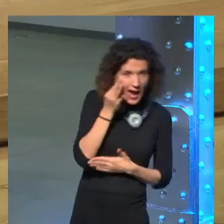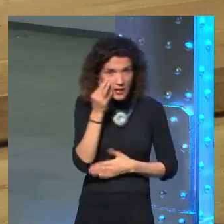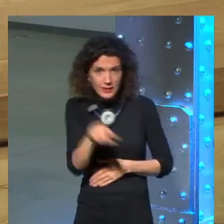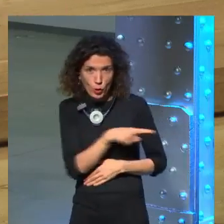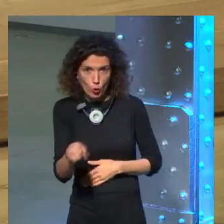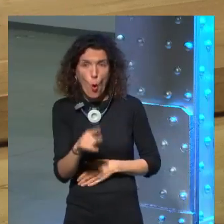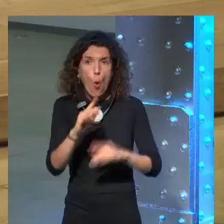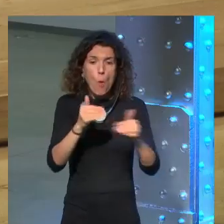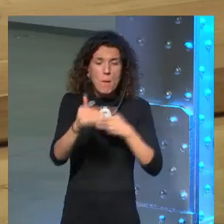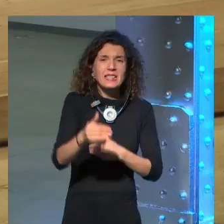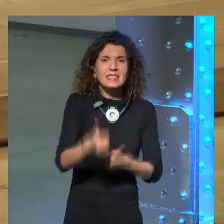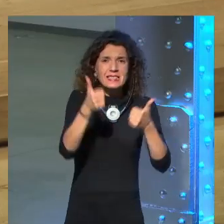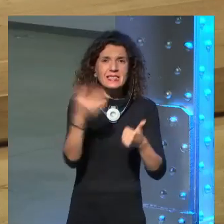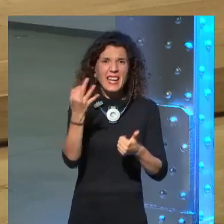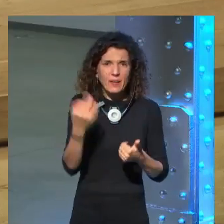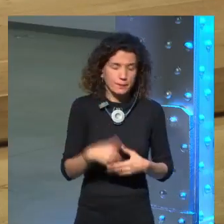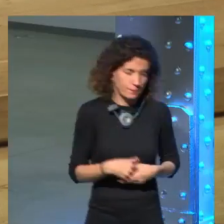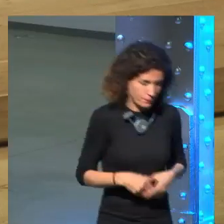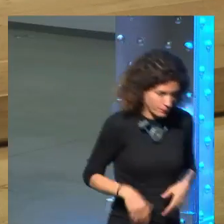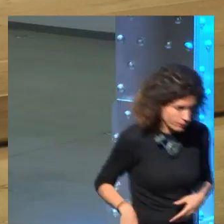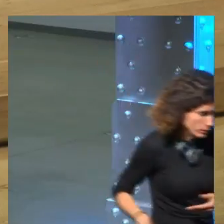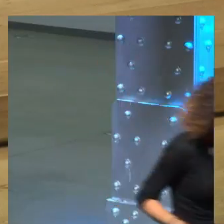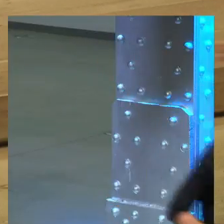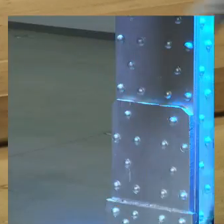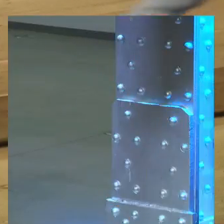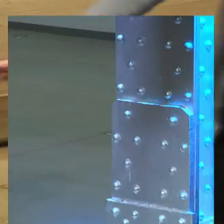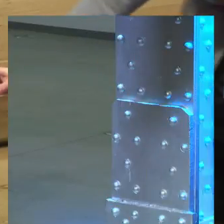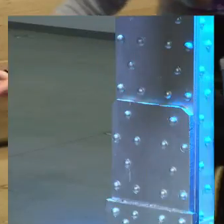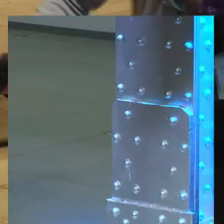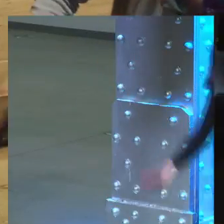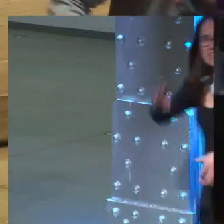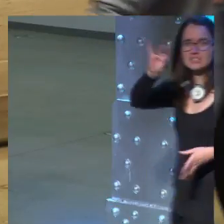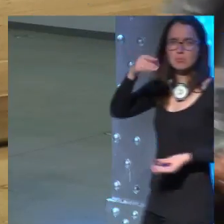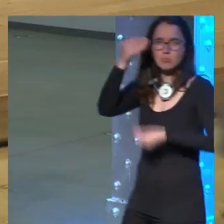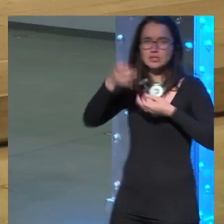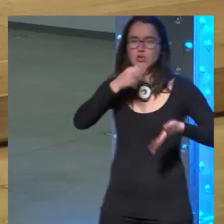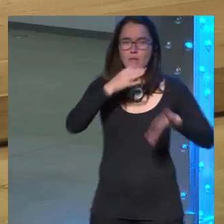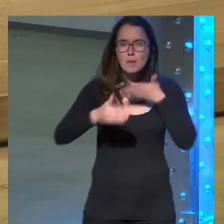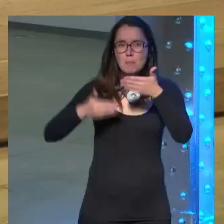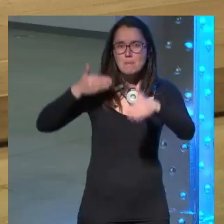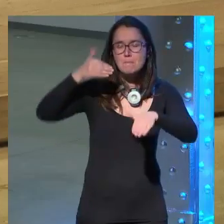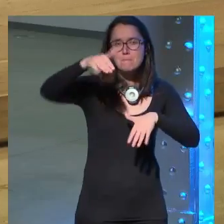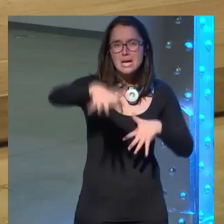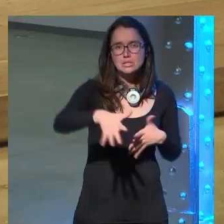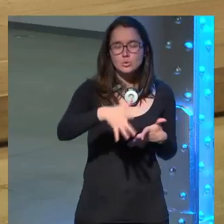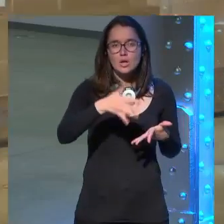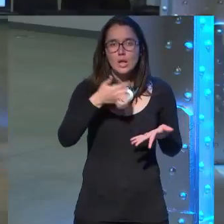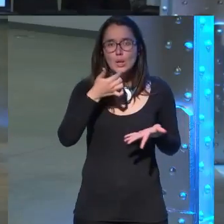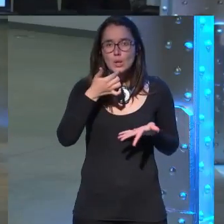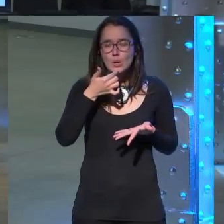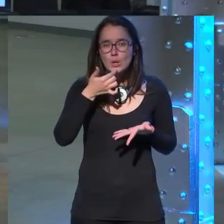beyond. Yes, I think he goes even further to suggest that there's a very